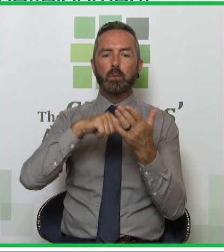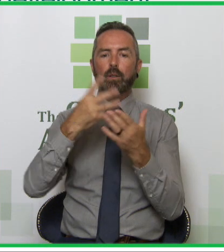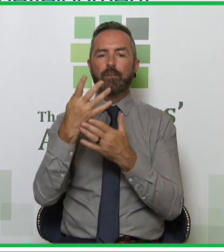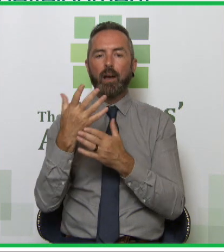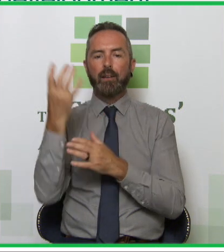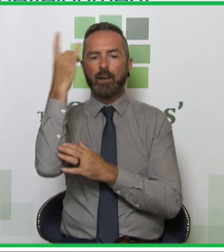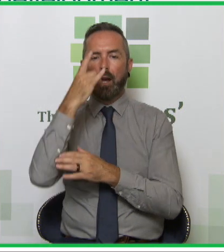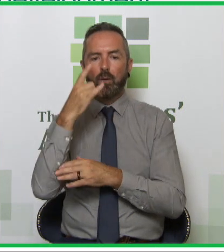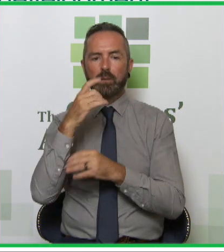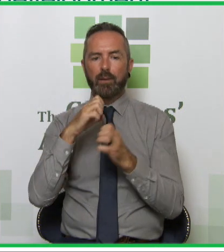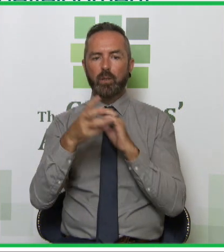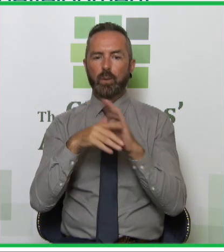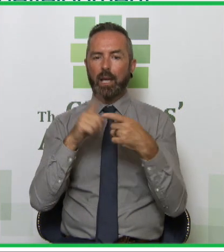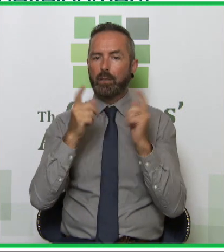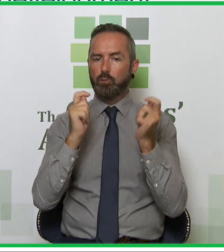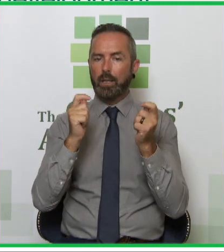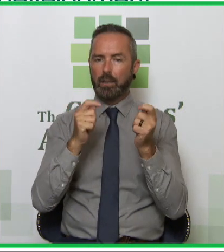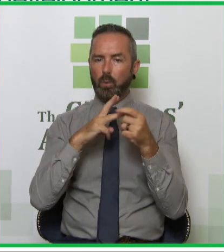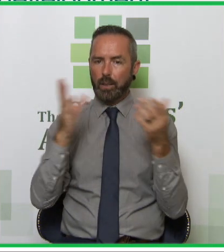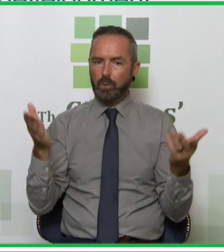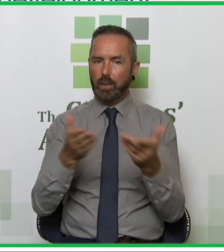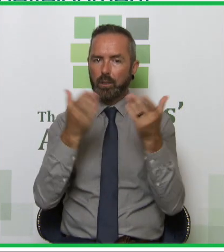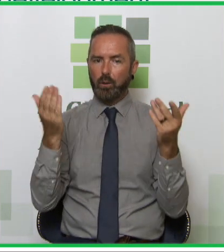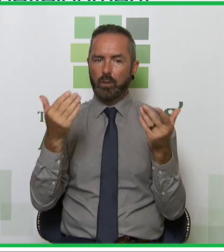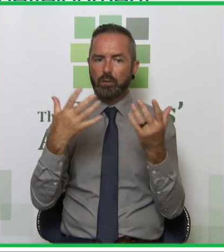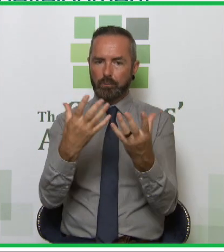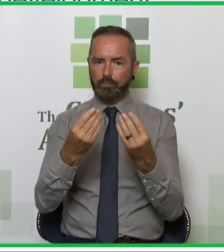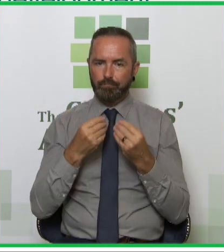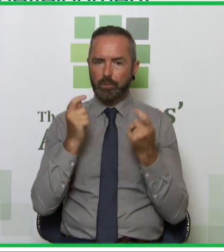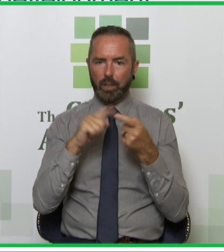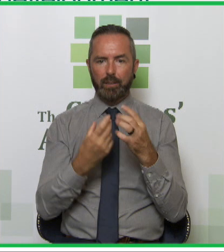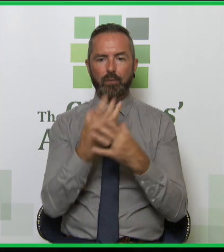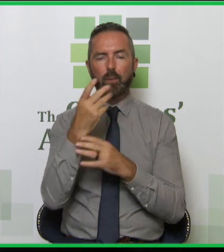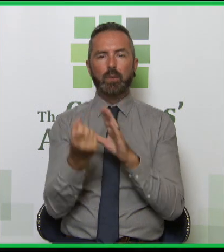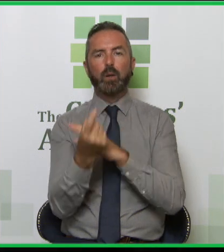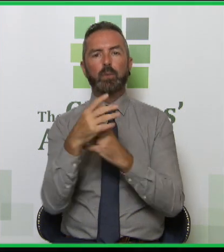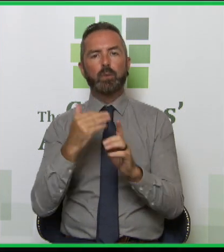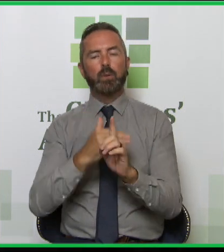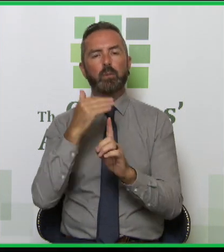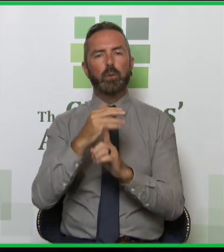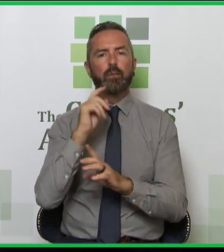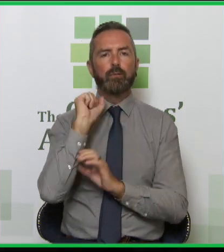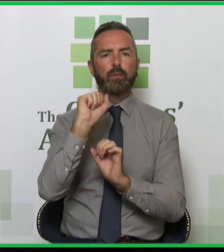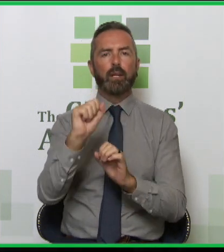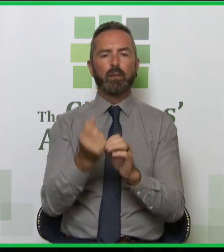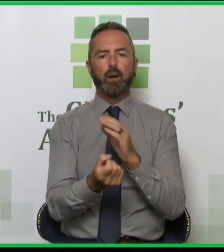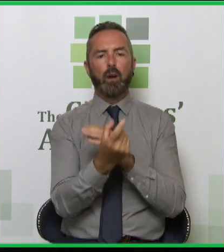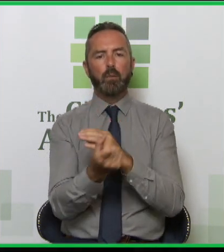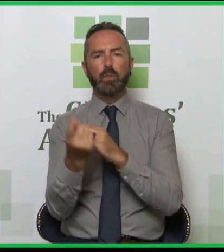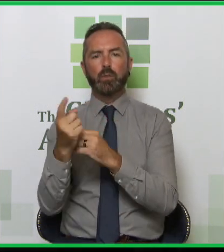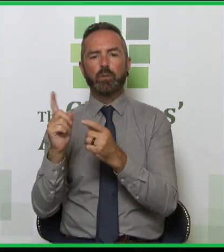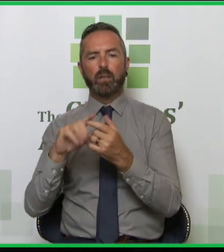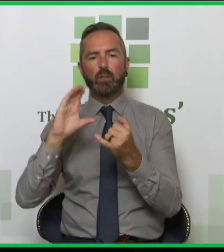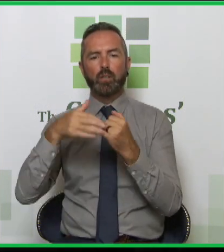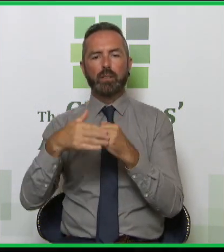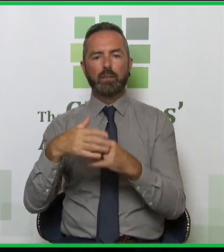and training, where participants are encouraged to avail of training and development opportunities to improve their opportunities and prospects